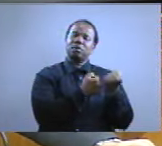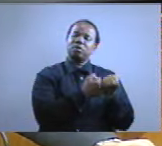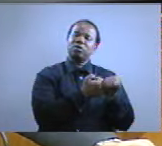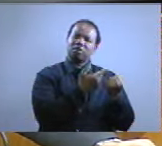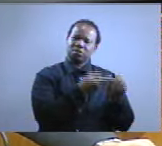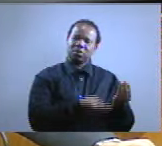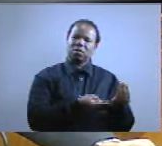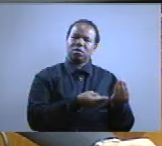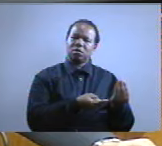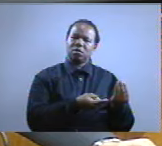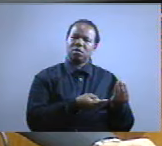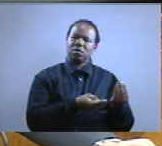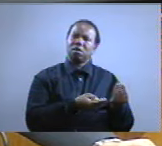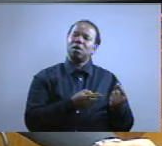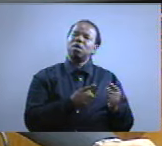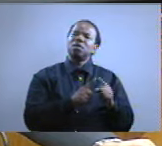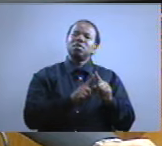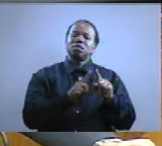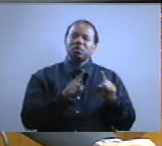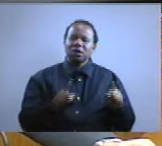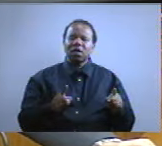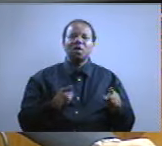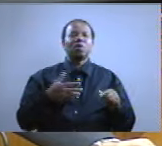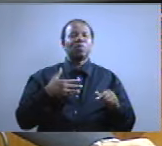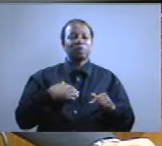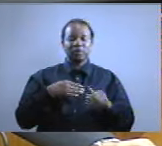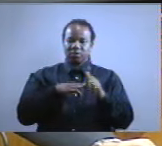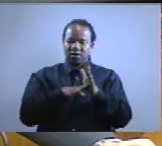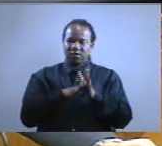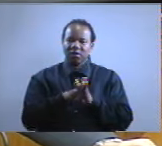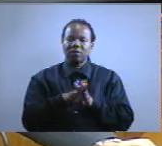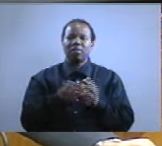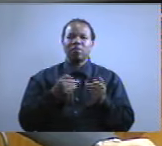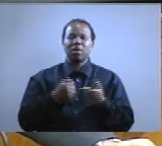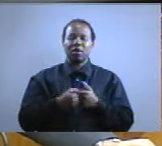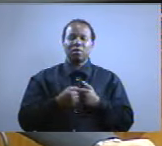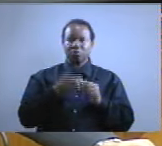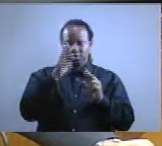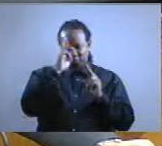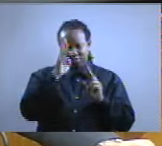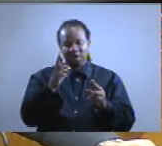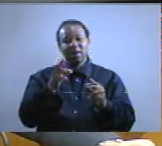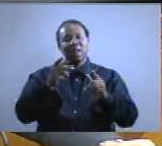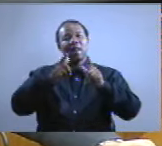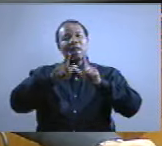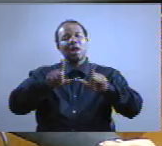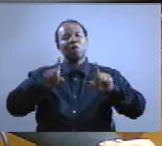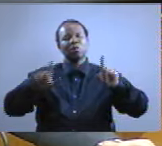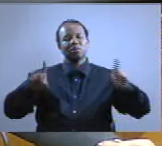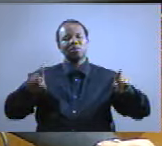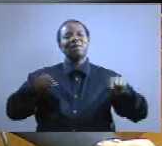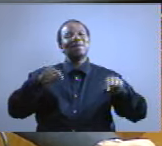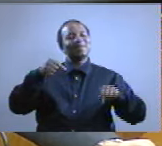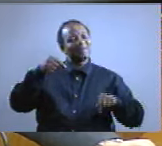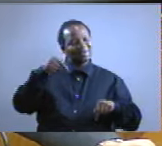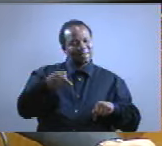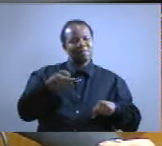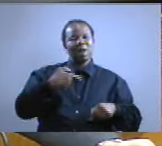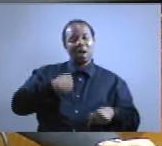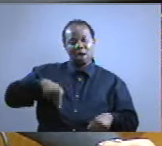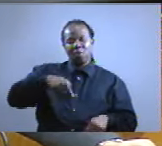in terms of which takes our multilingualism further, in terms of which we respect our different languages, and of course our children should be able to speak the